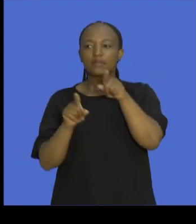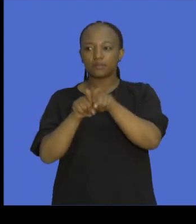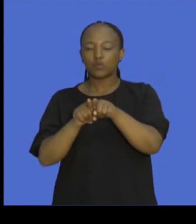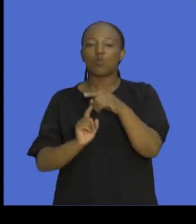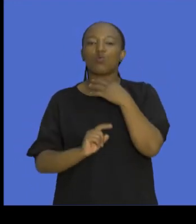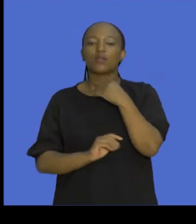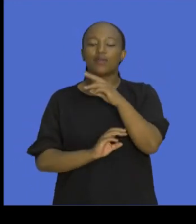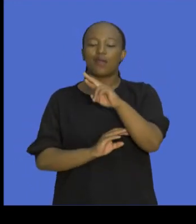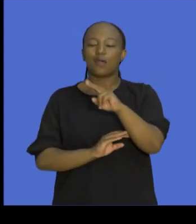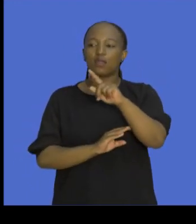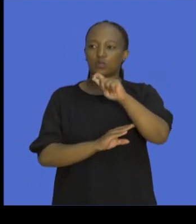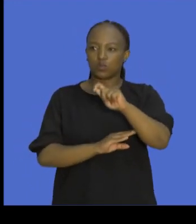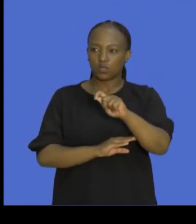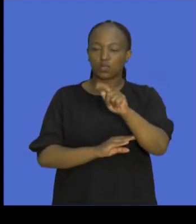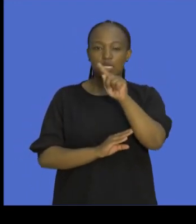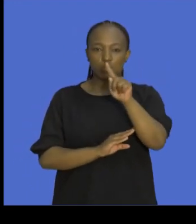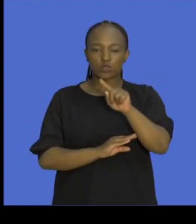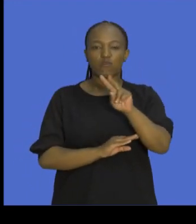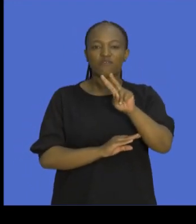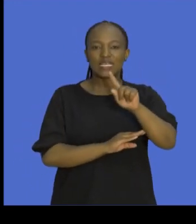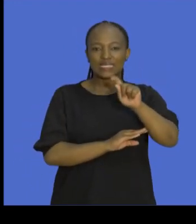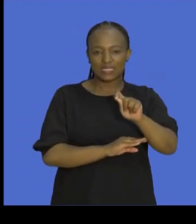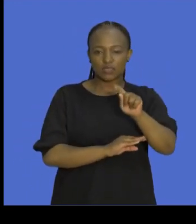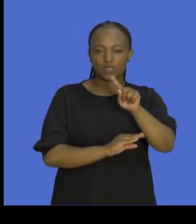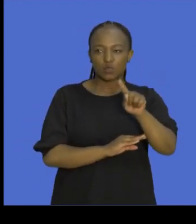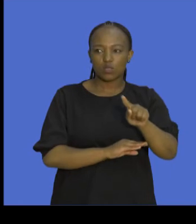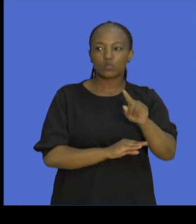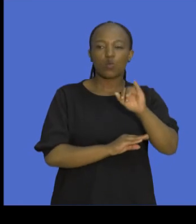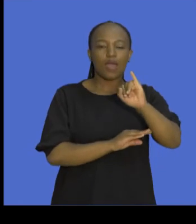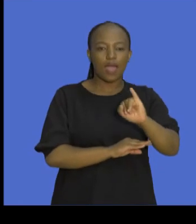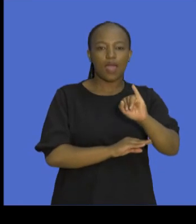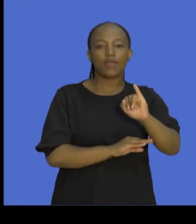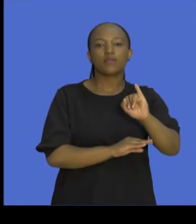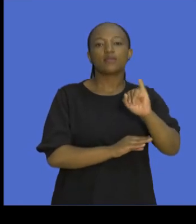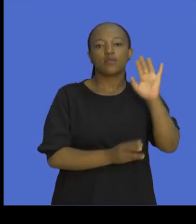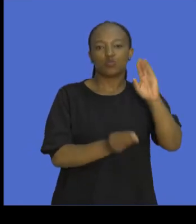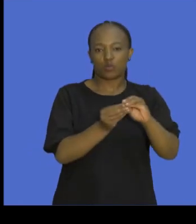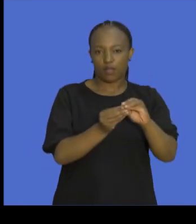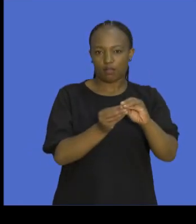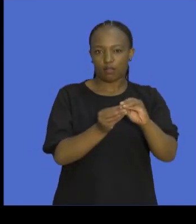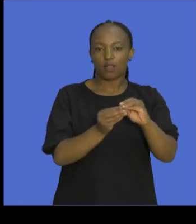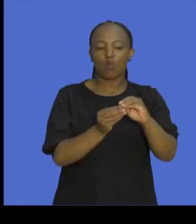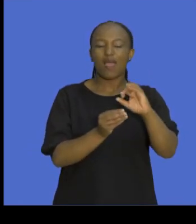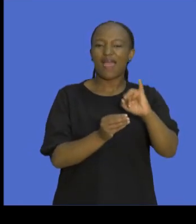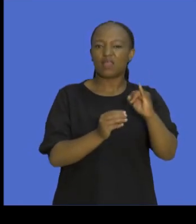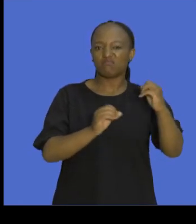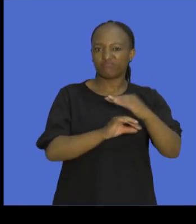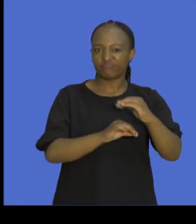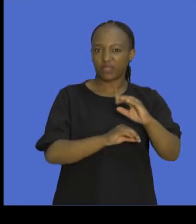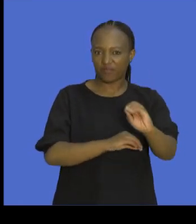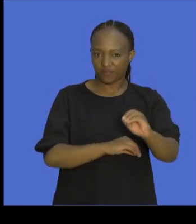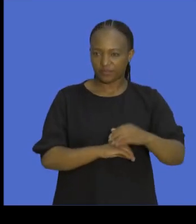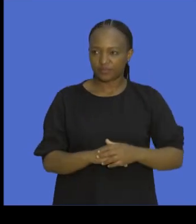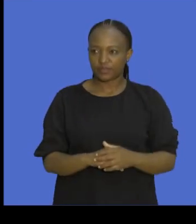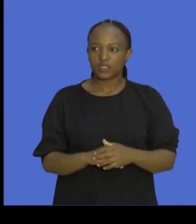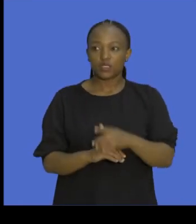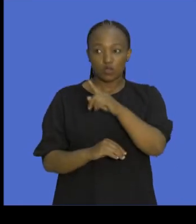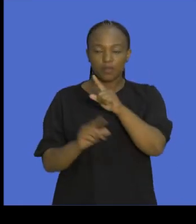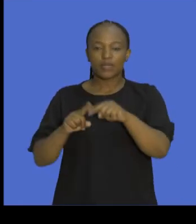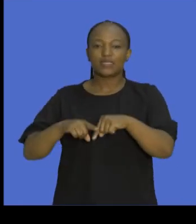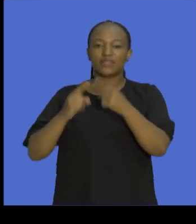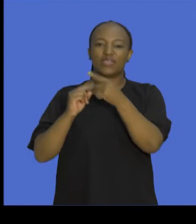R total is equals to V total over I total, right? Okay, so this is actually the terminal